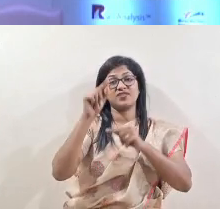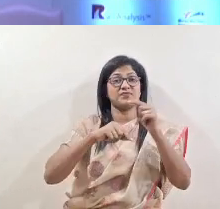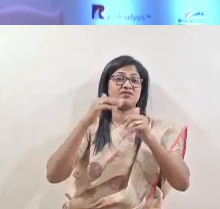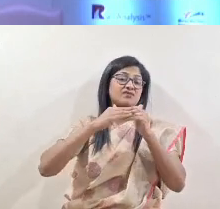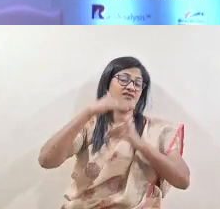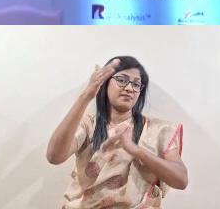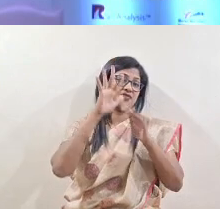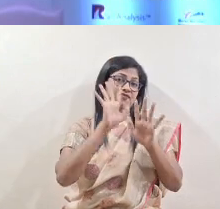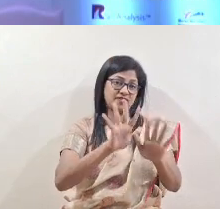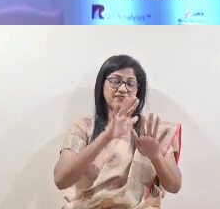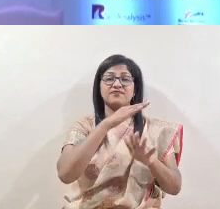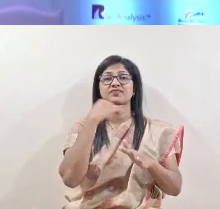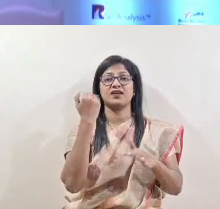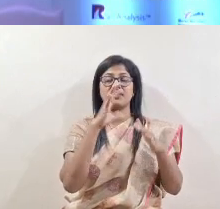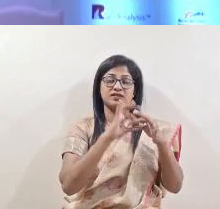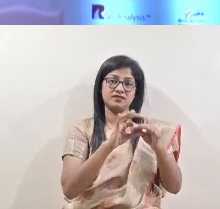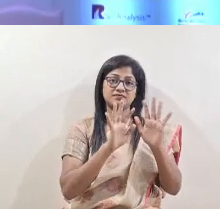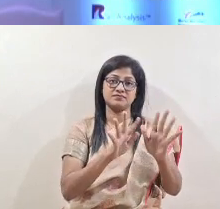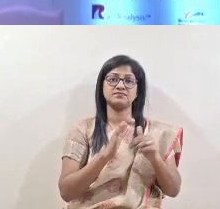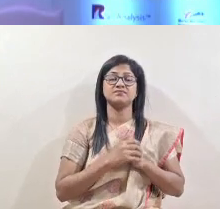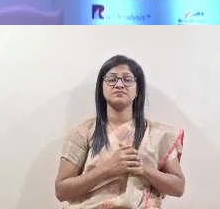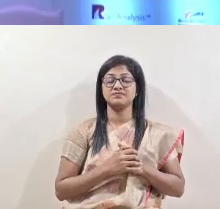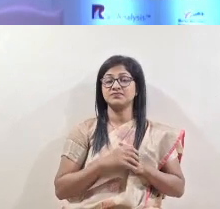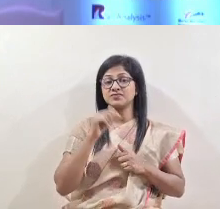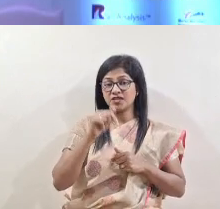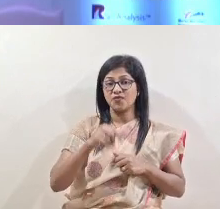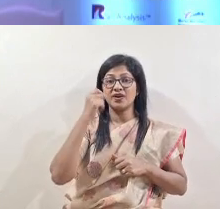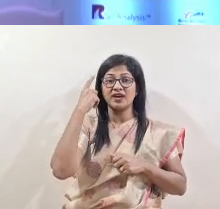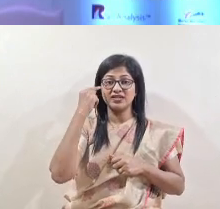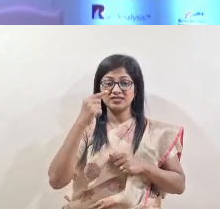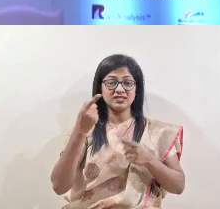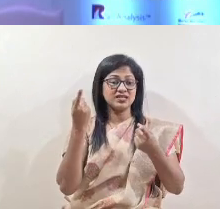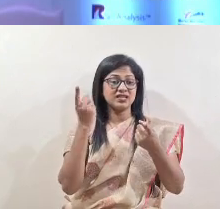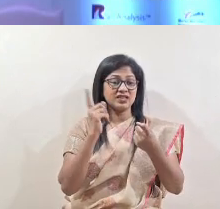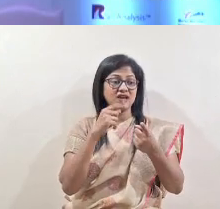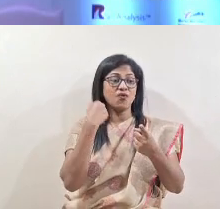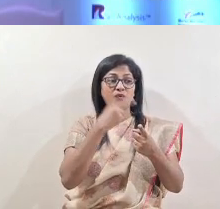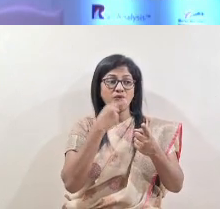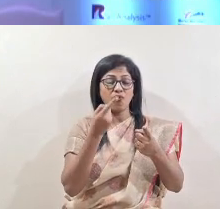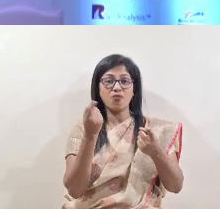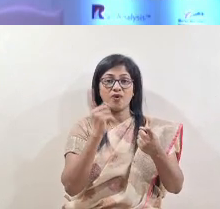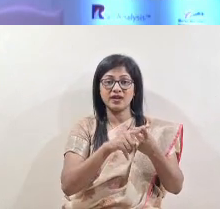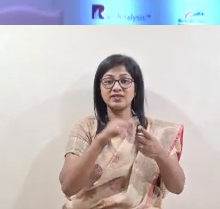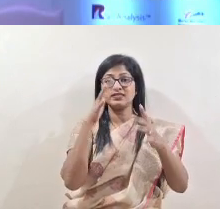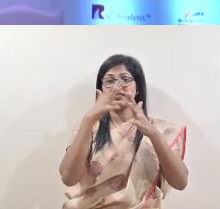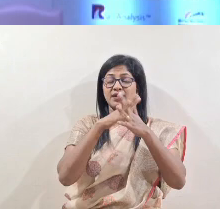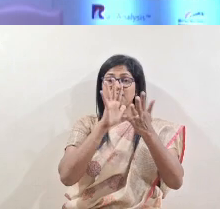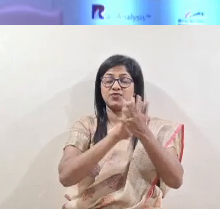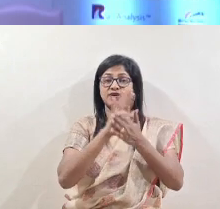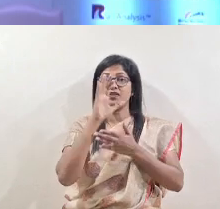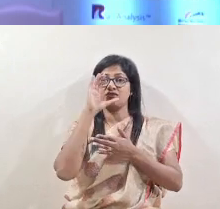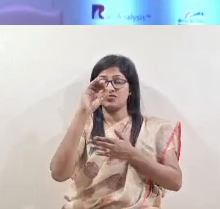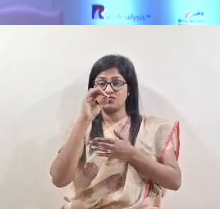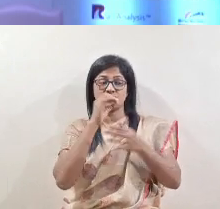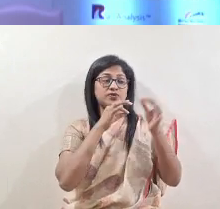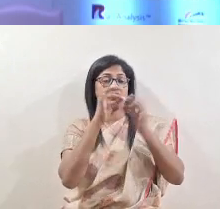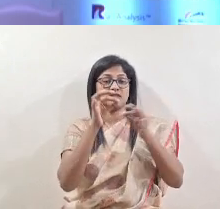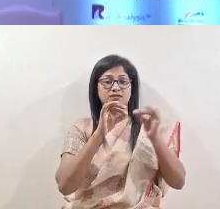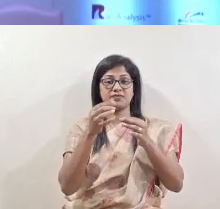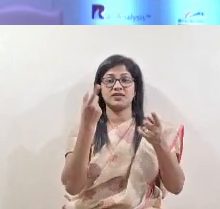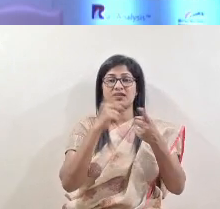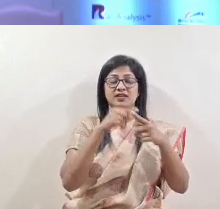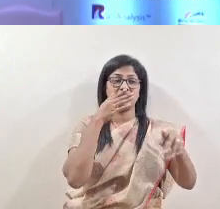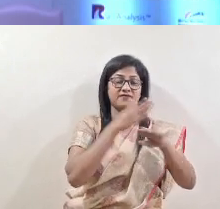50%. So now let's understand who are the vulnerable road users. So WHO has defined these vulnerable road users in the